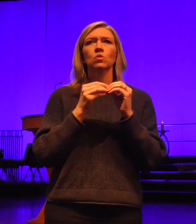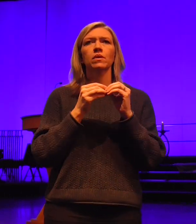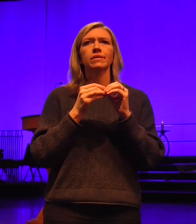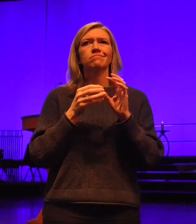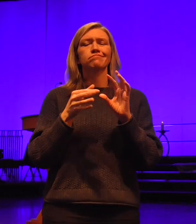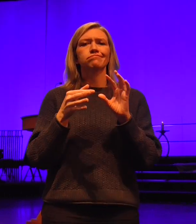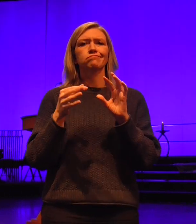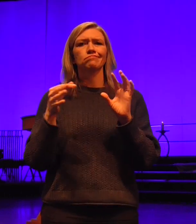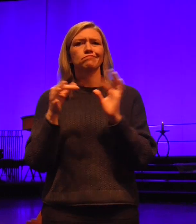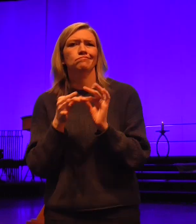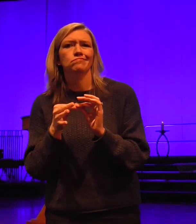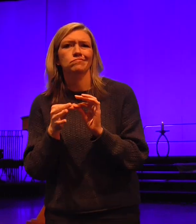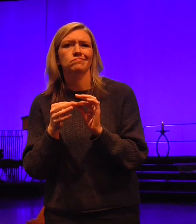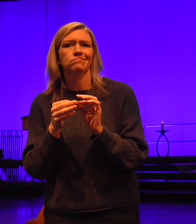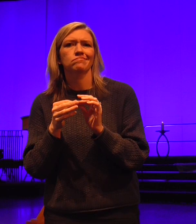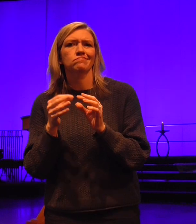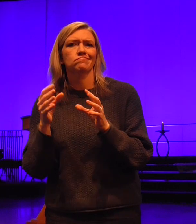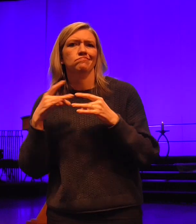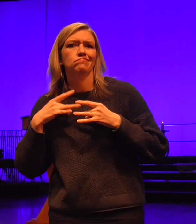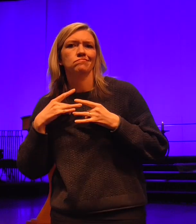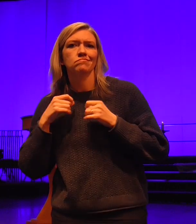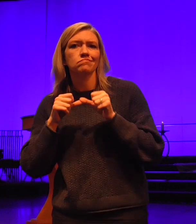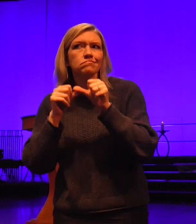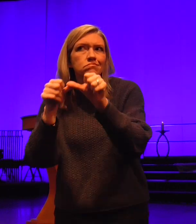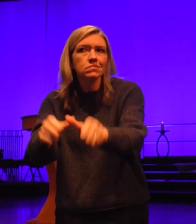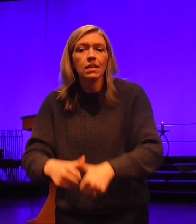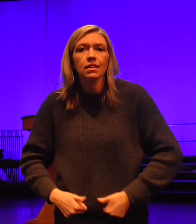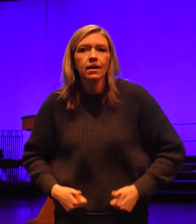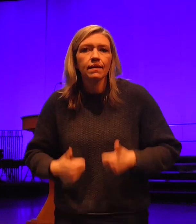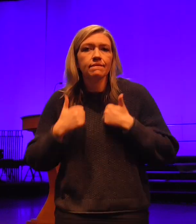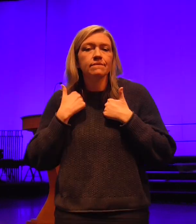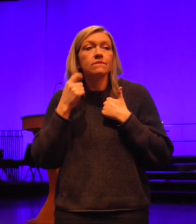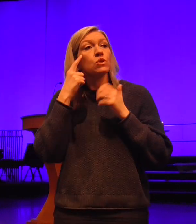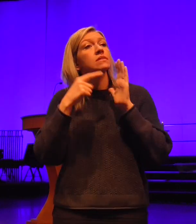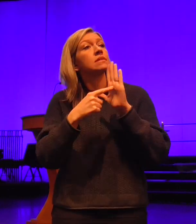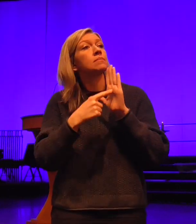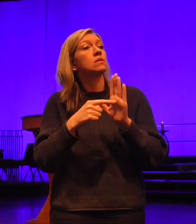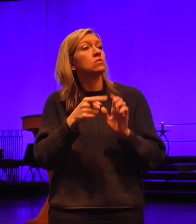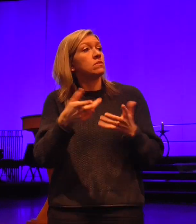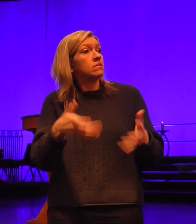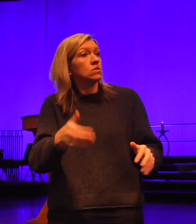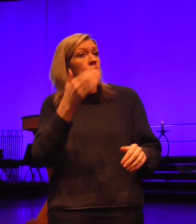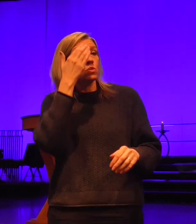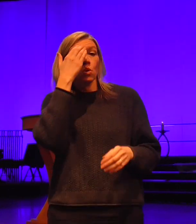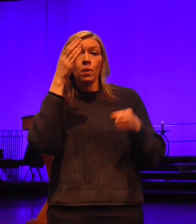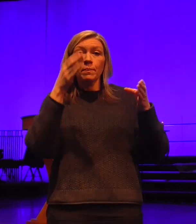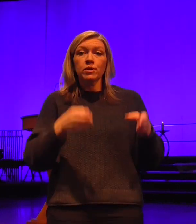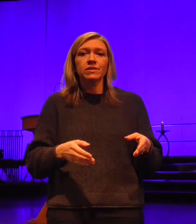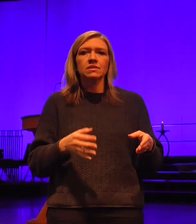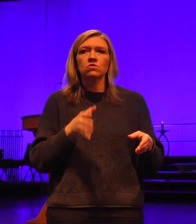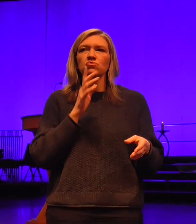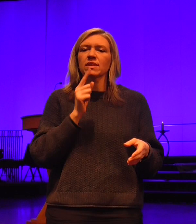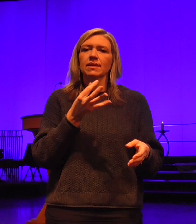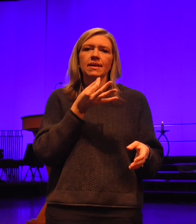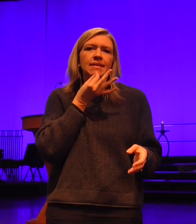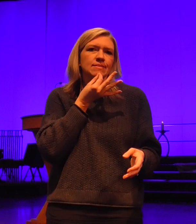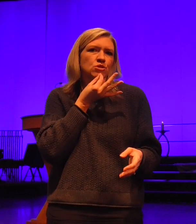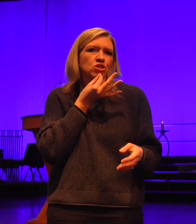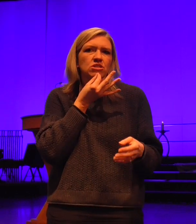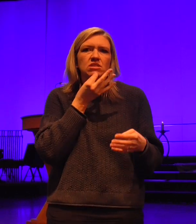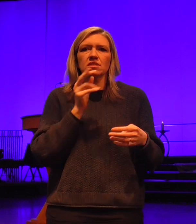whole life. Like, for example, have you ever known someone who they were experts in this kingdom, victims to the